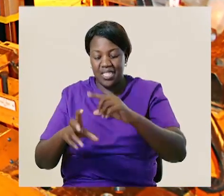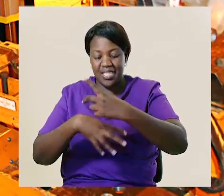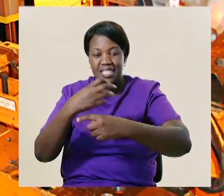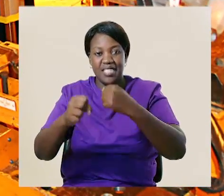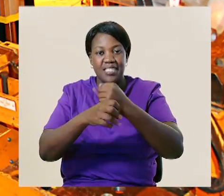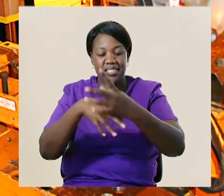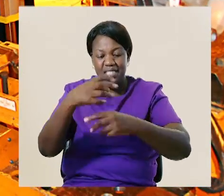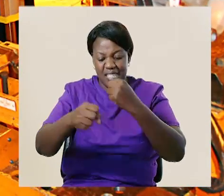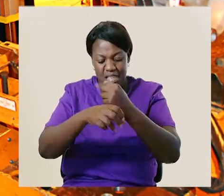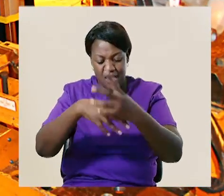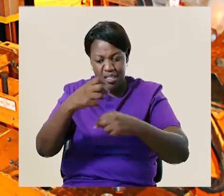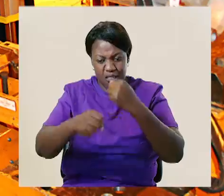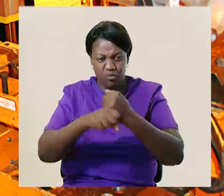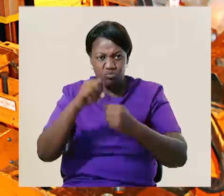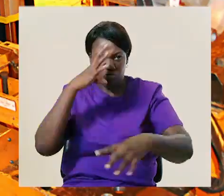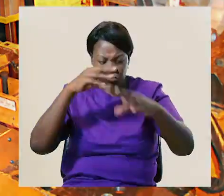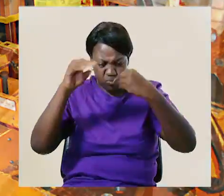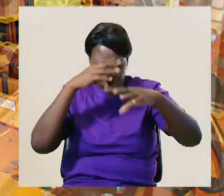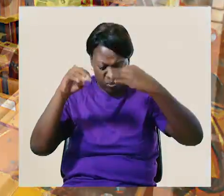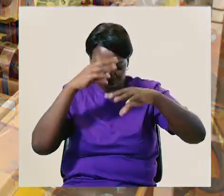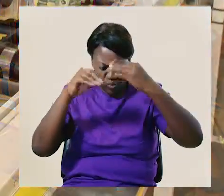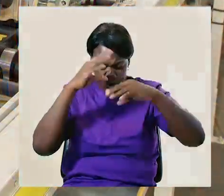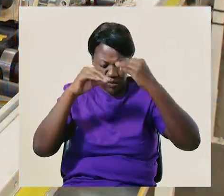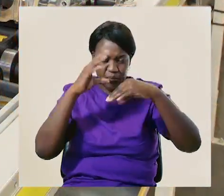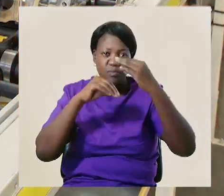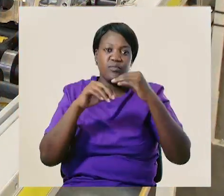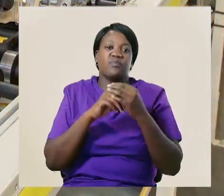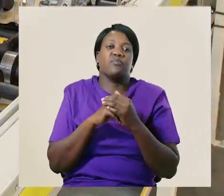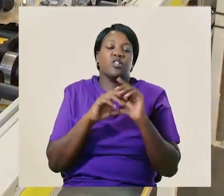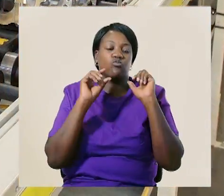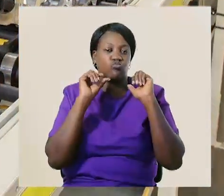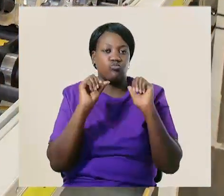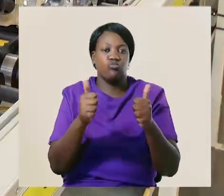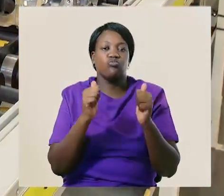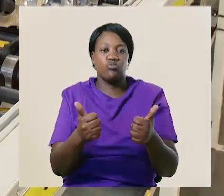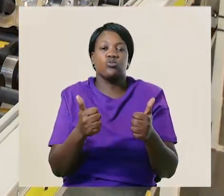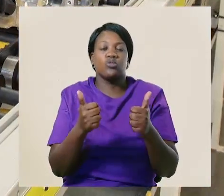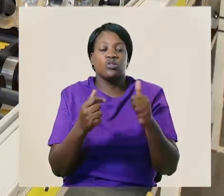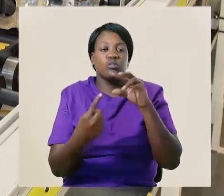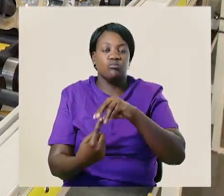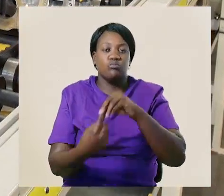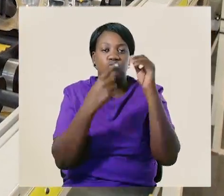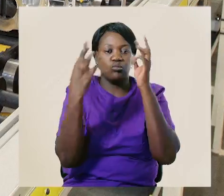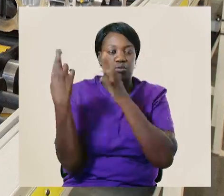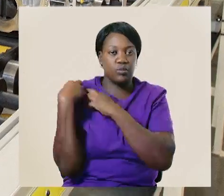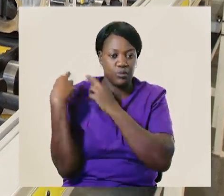years studying their specialization. What are the advantages of specialization?